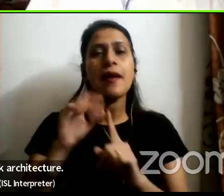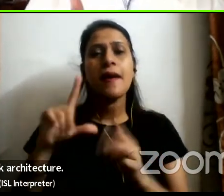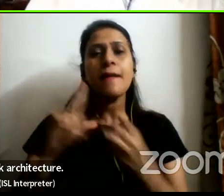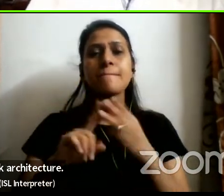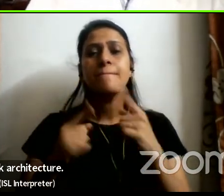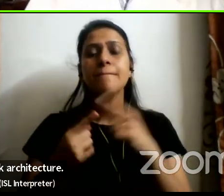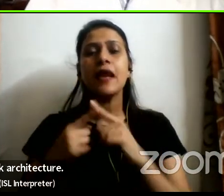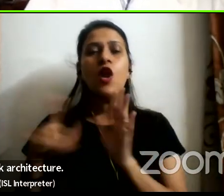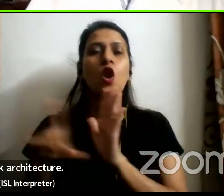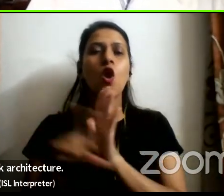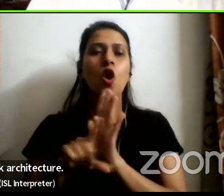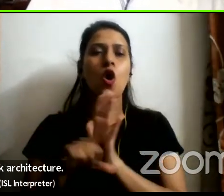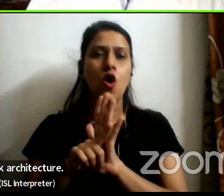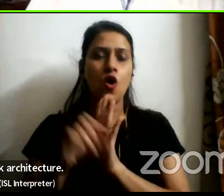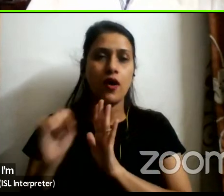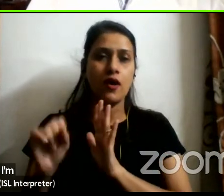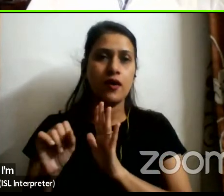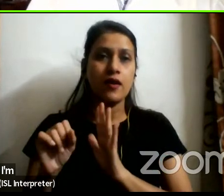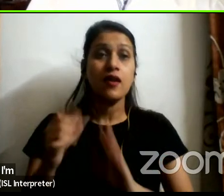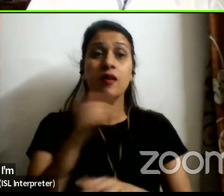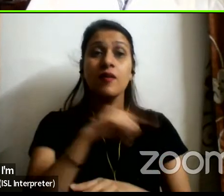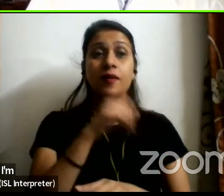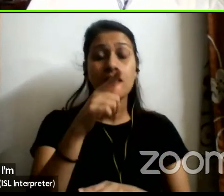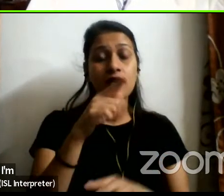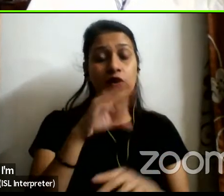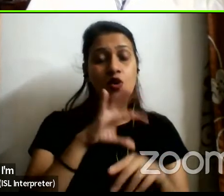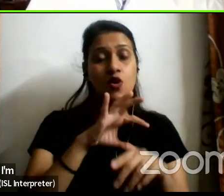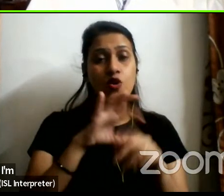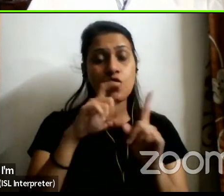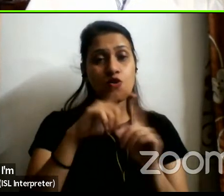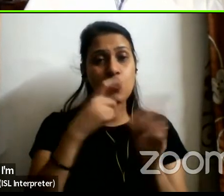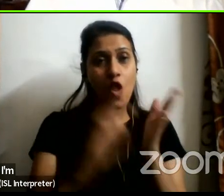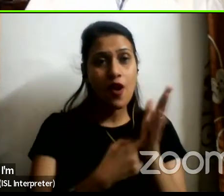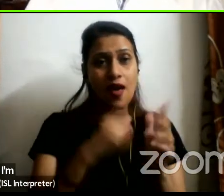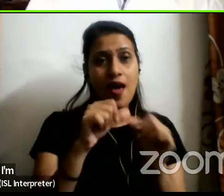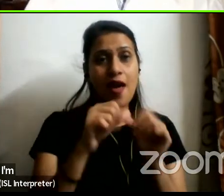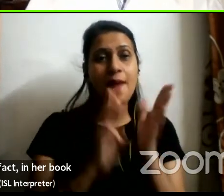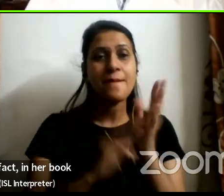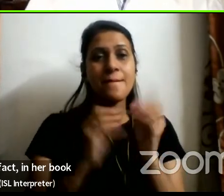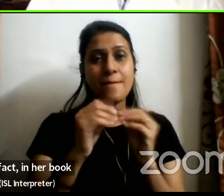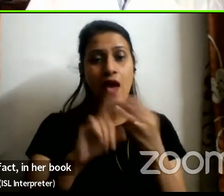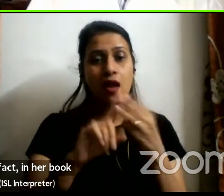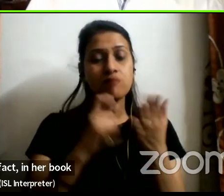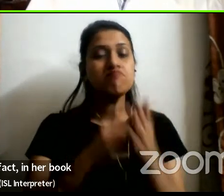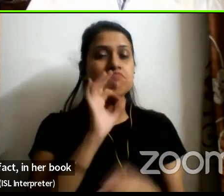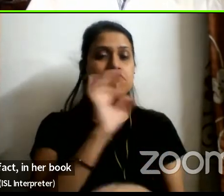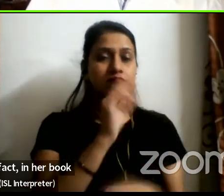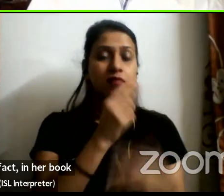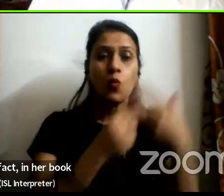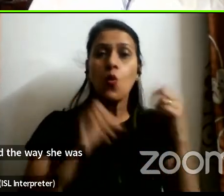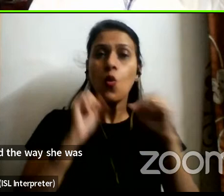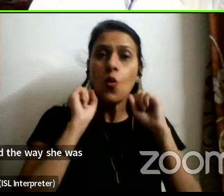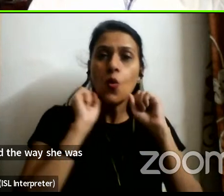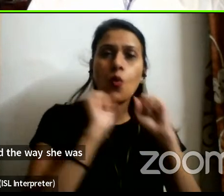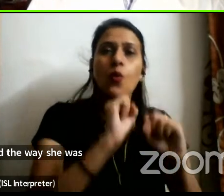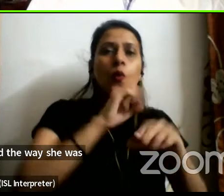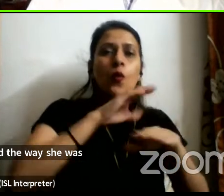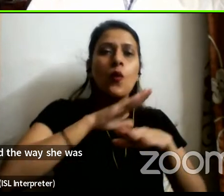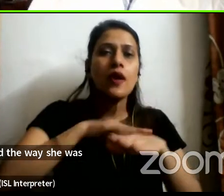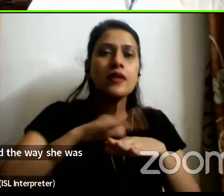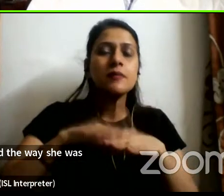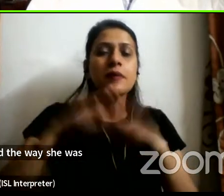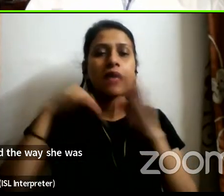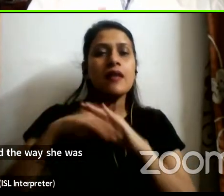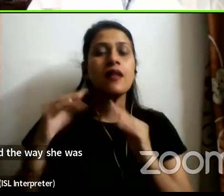that, as Amber, in fact, in her book also talks about her own experiences and the way she was strategizing, should she appeal at the High Court?